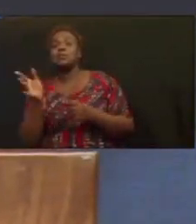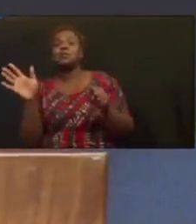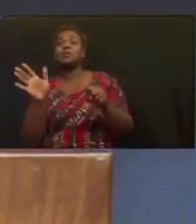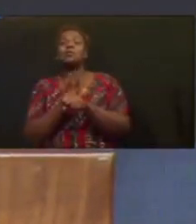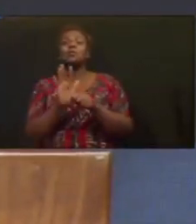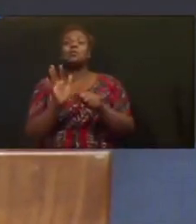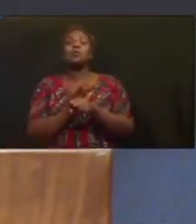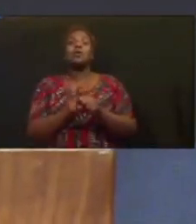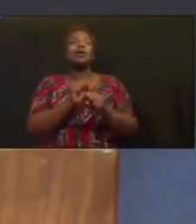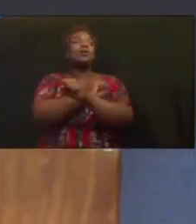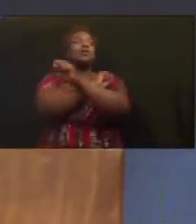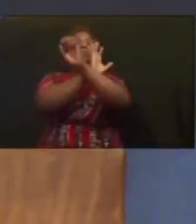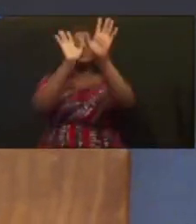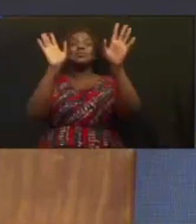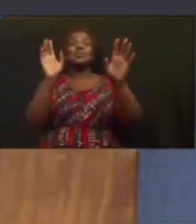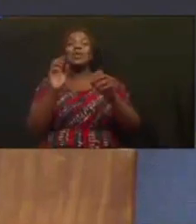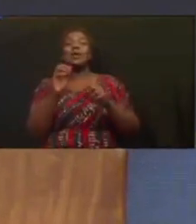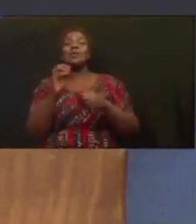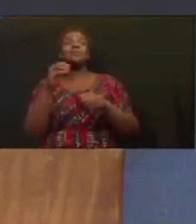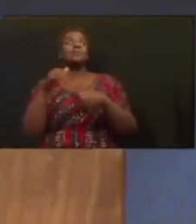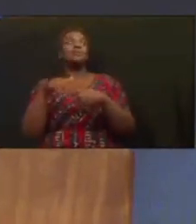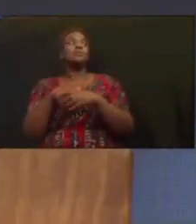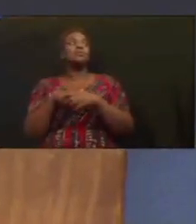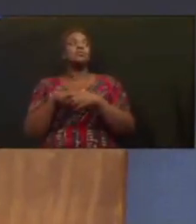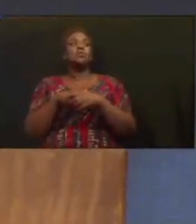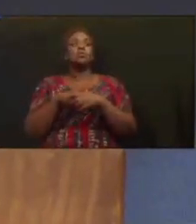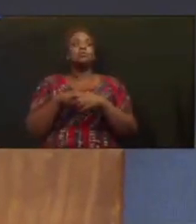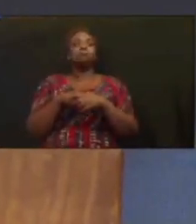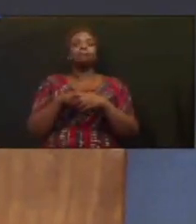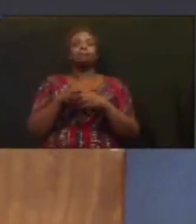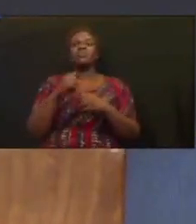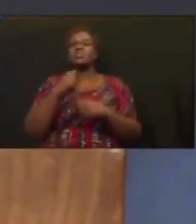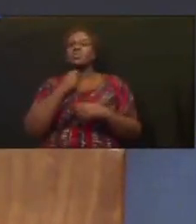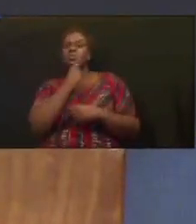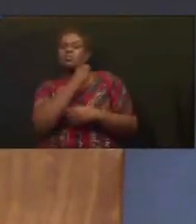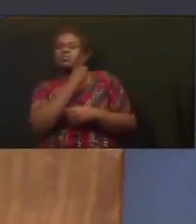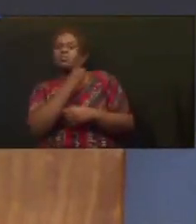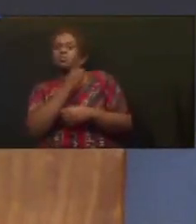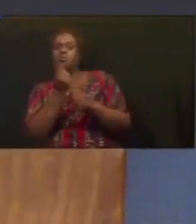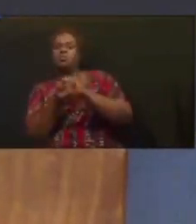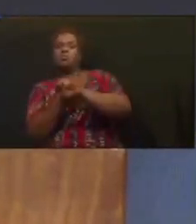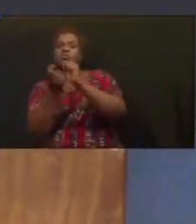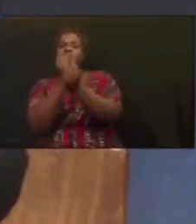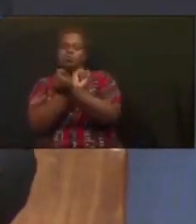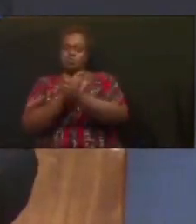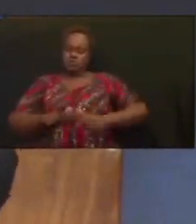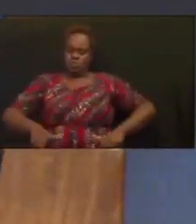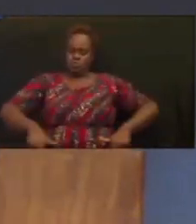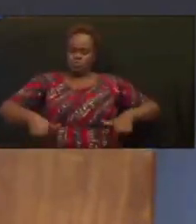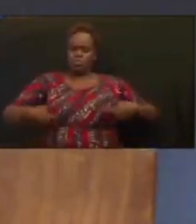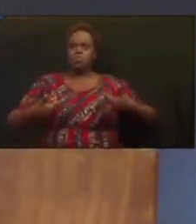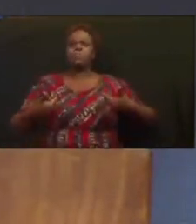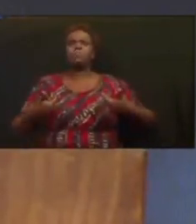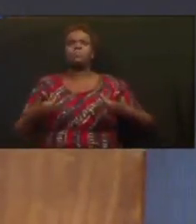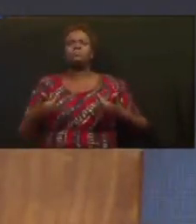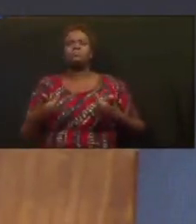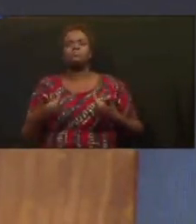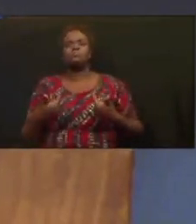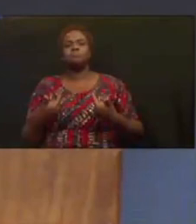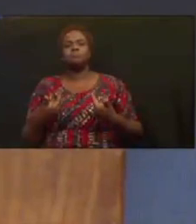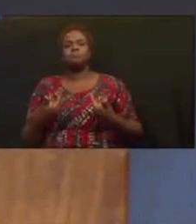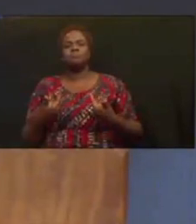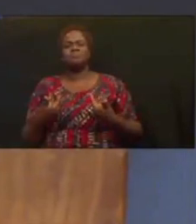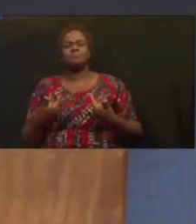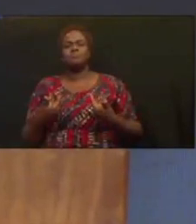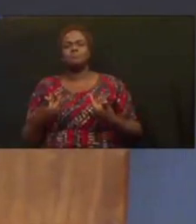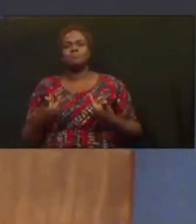his brilliance came from him to me. It transformed my life. It took me more than 1 year to